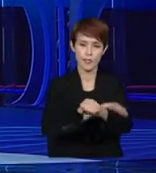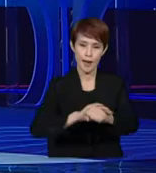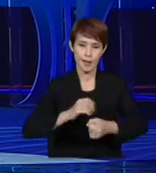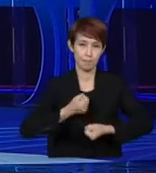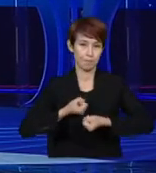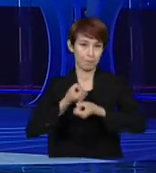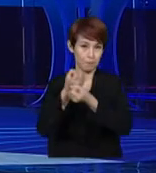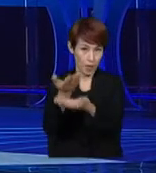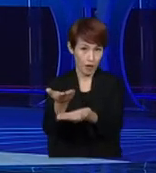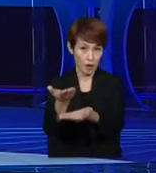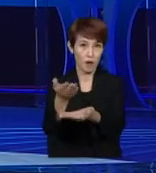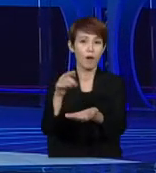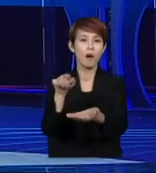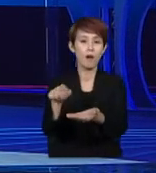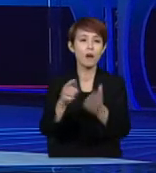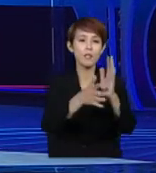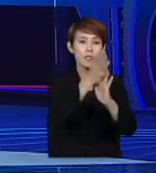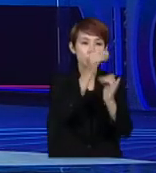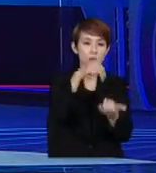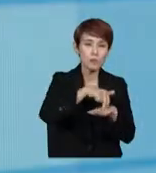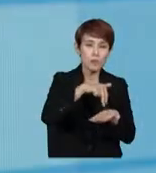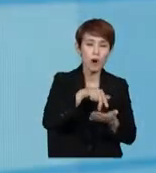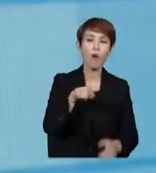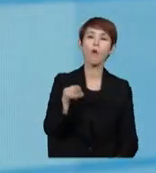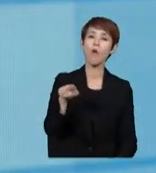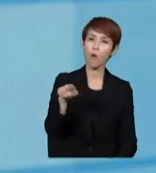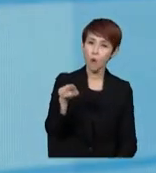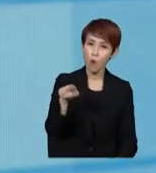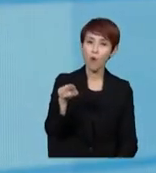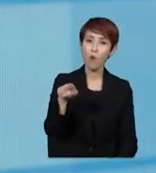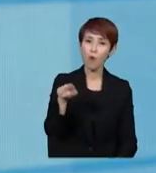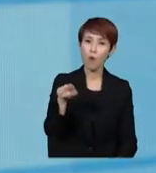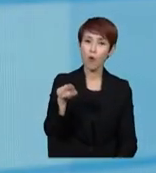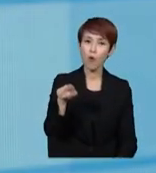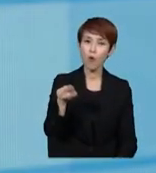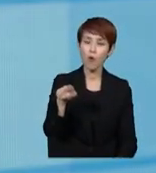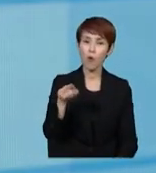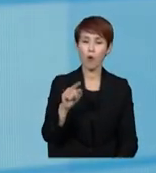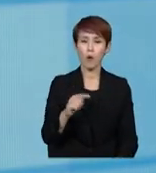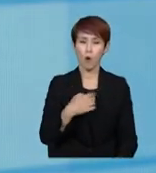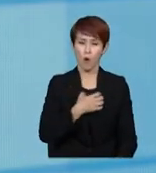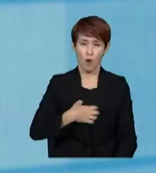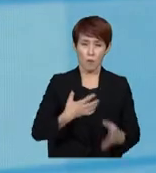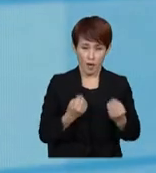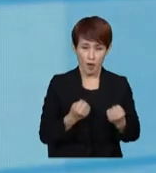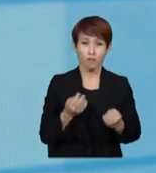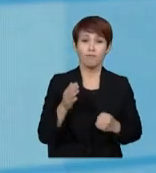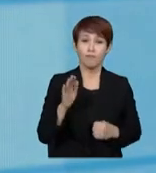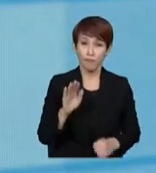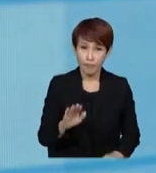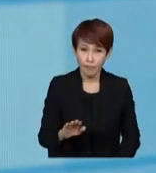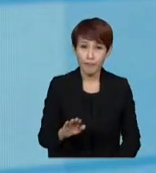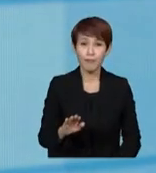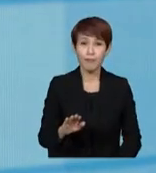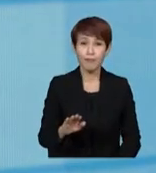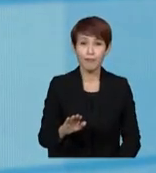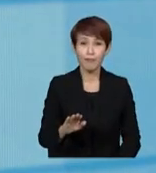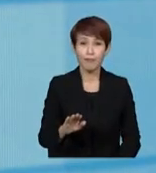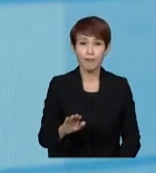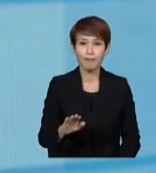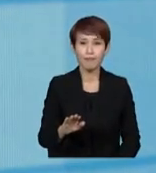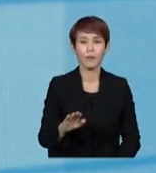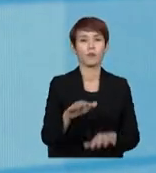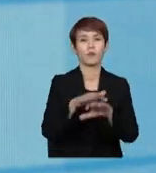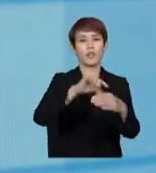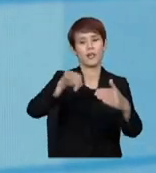are otherwise distracted by many, many other concerns, should be in a position to assess what is going on with these sorts of